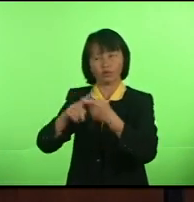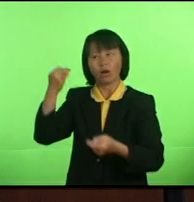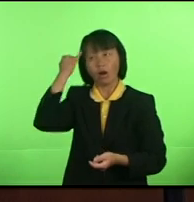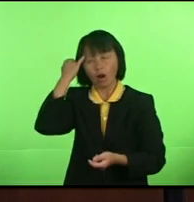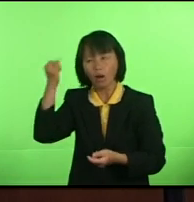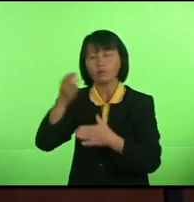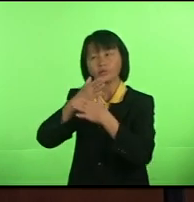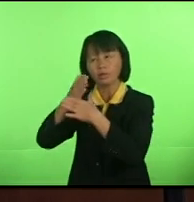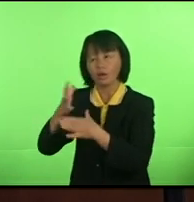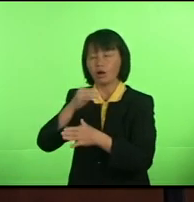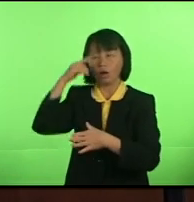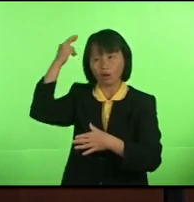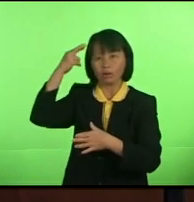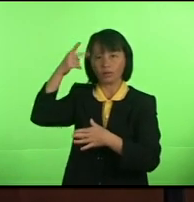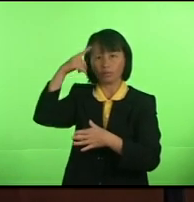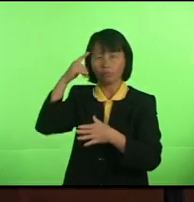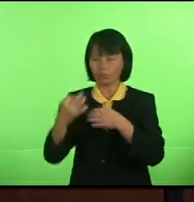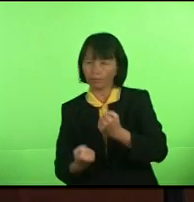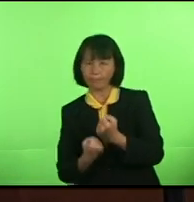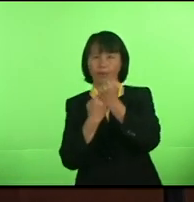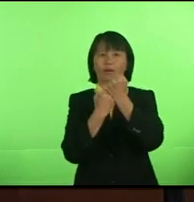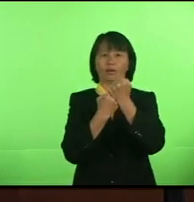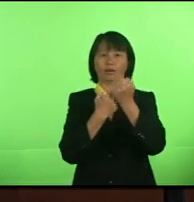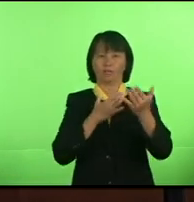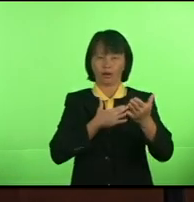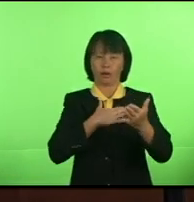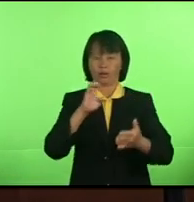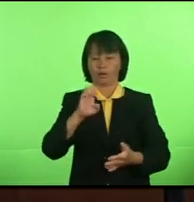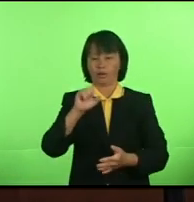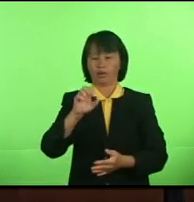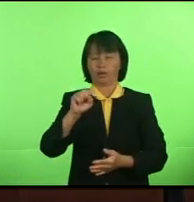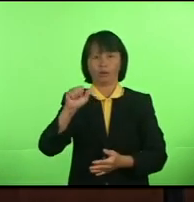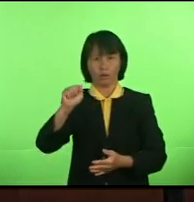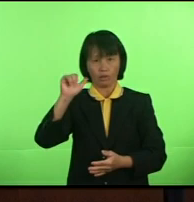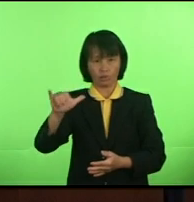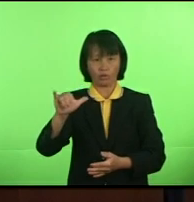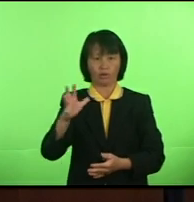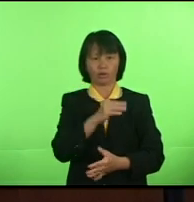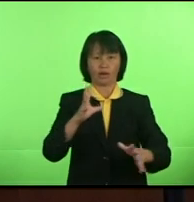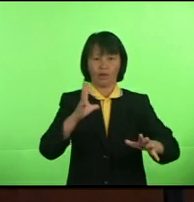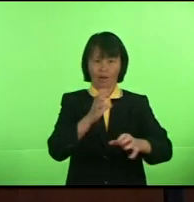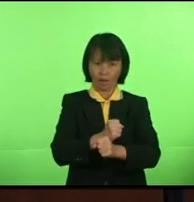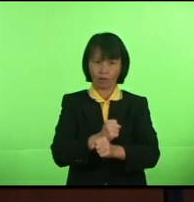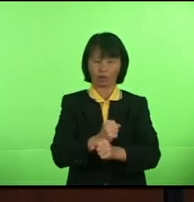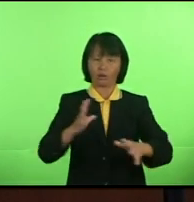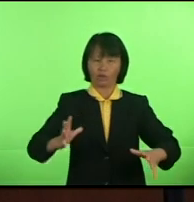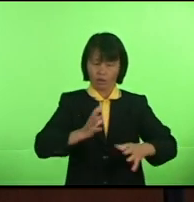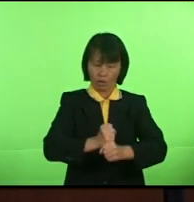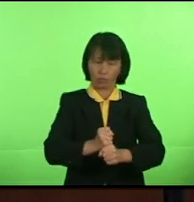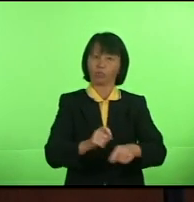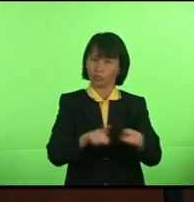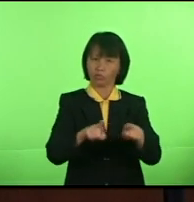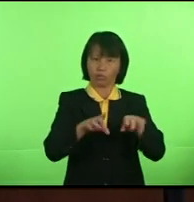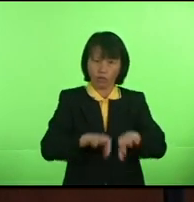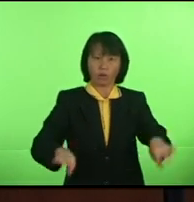ideas, yeah, and all the reasons to back your stand. And the conclusion is also crucial. It's also important as